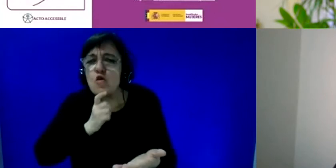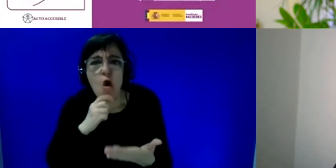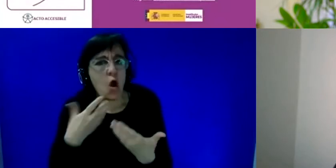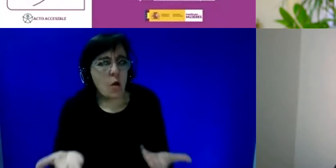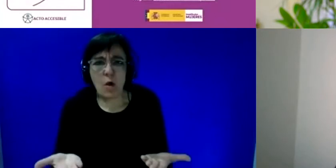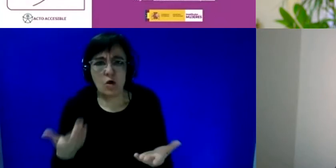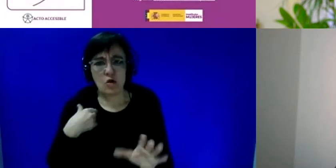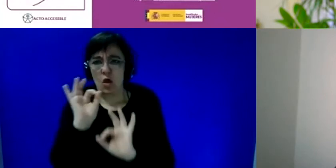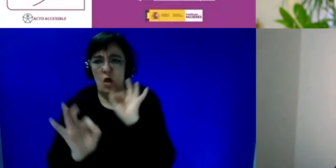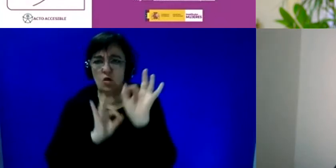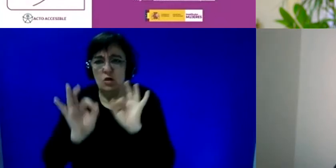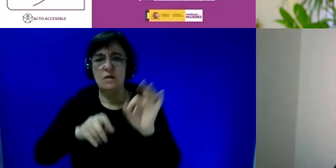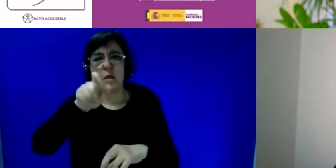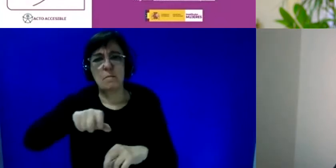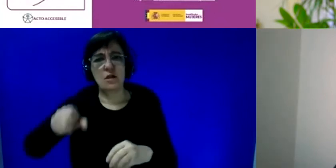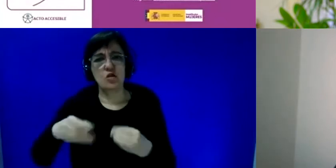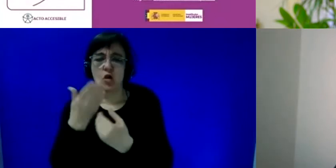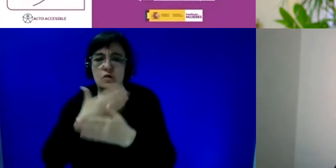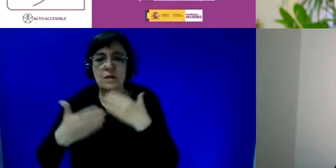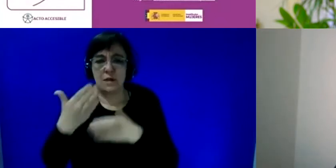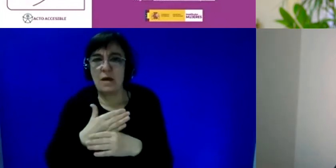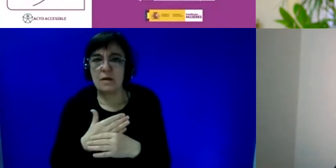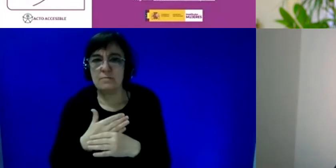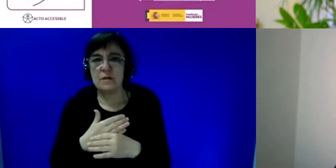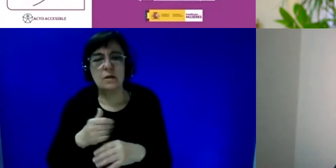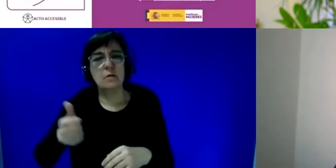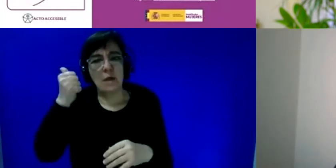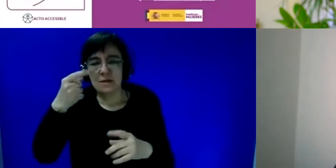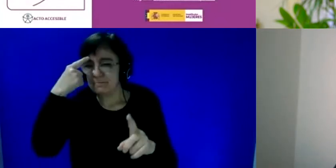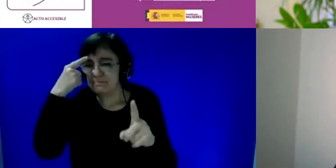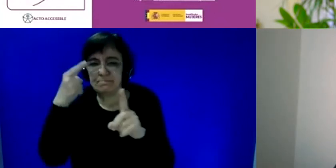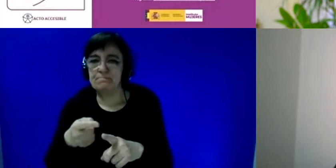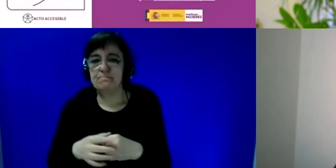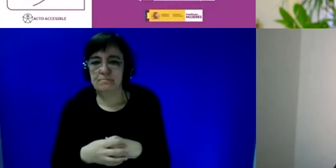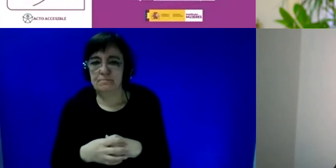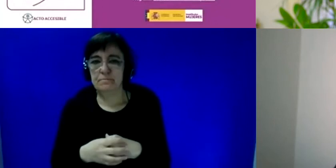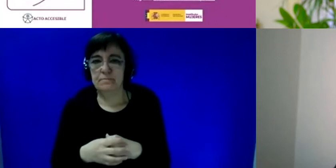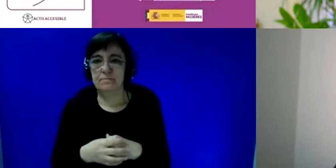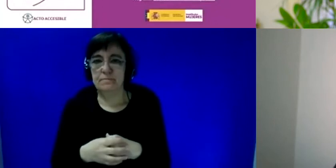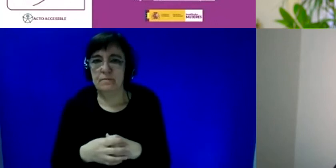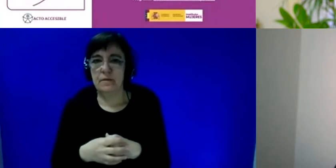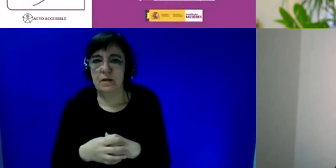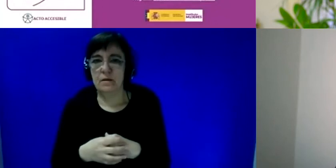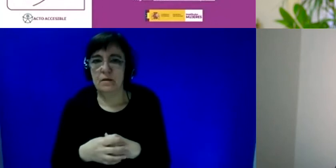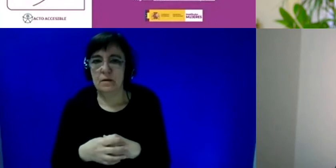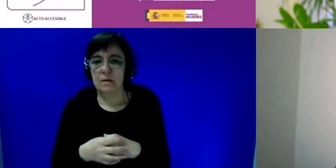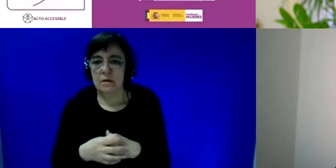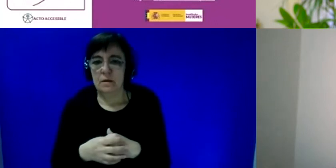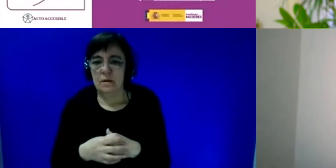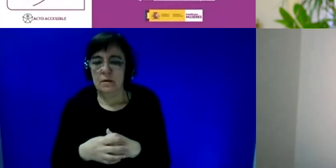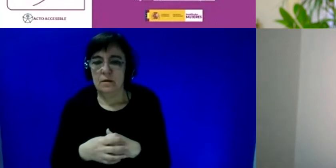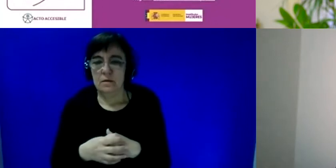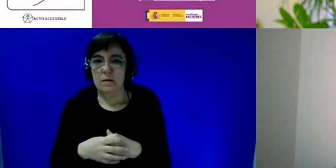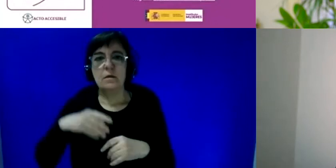with Disabilities, and especially also taking in mind the situation for women and girls with disabilities